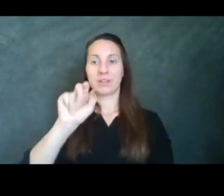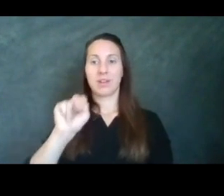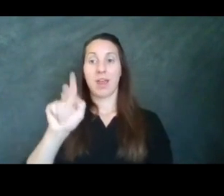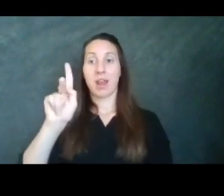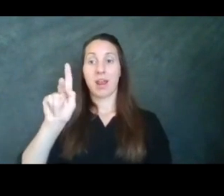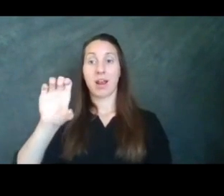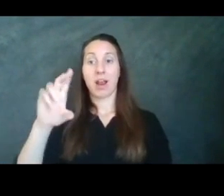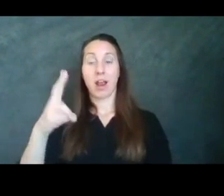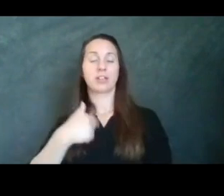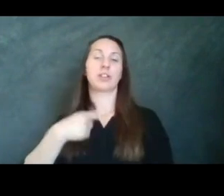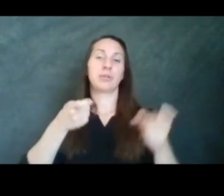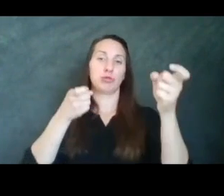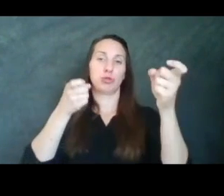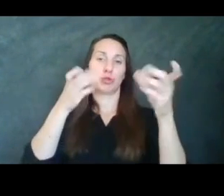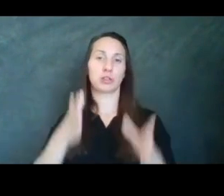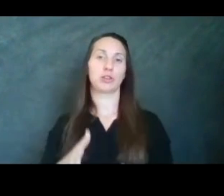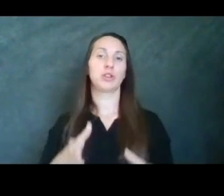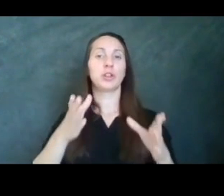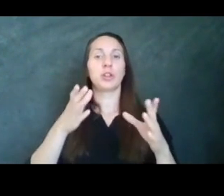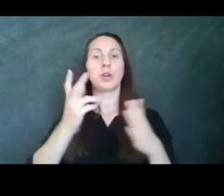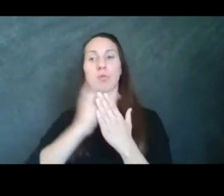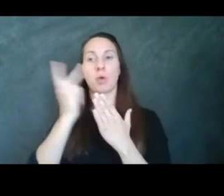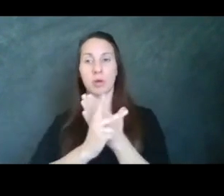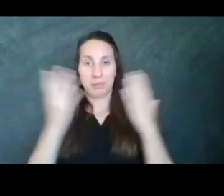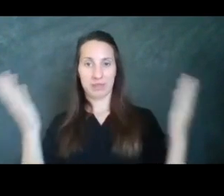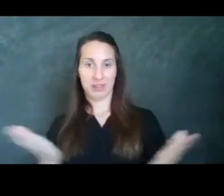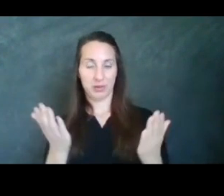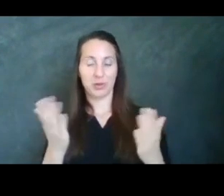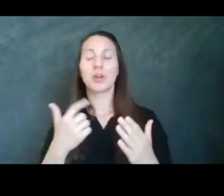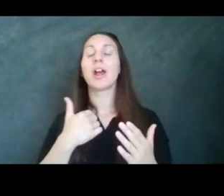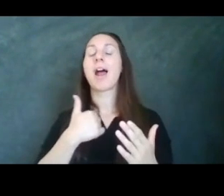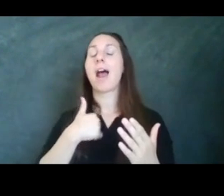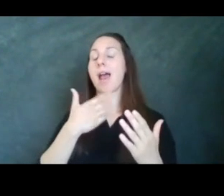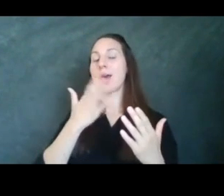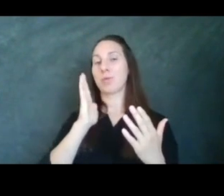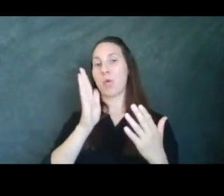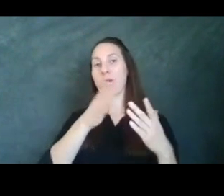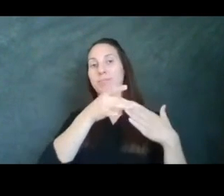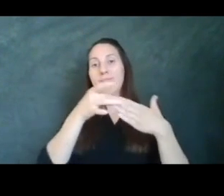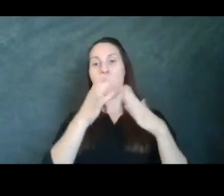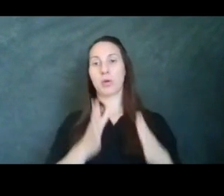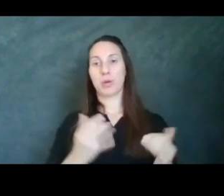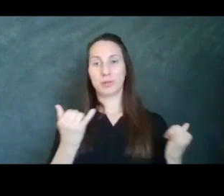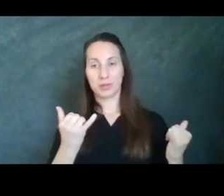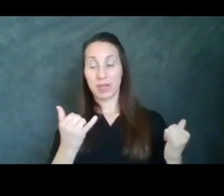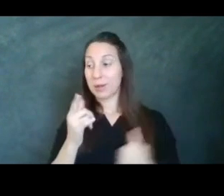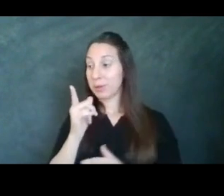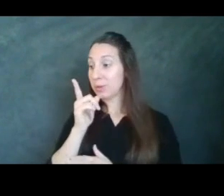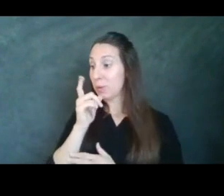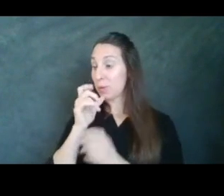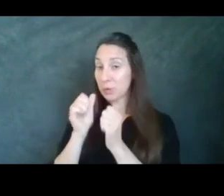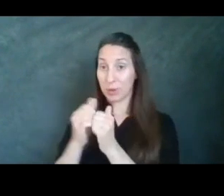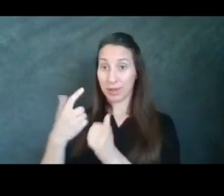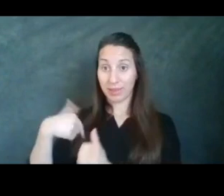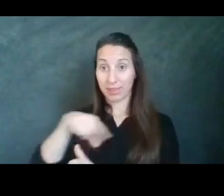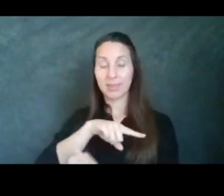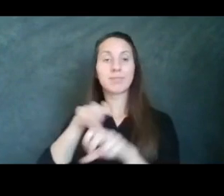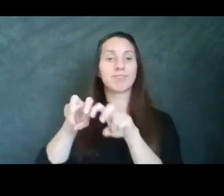here at Respectability, and I'll be your moderator today. I am joined by our